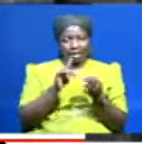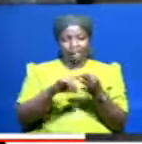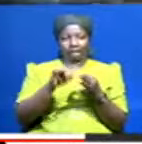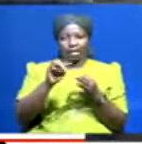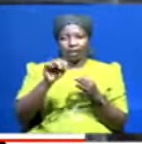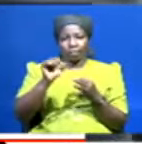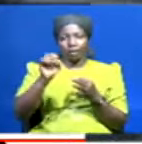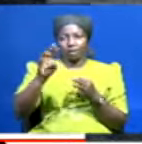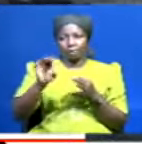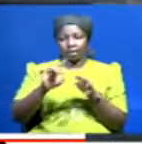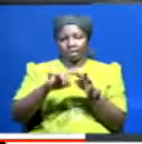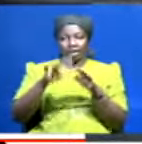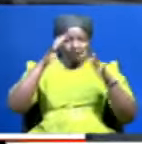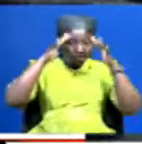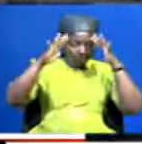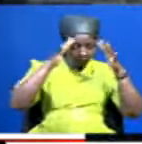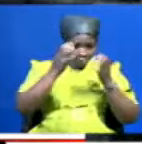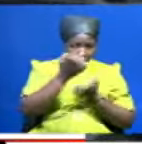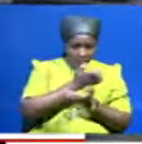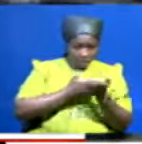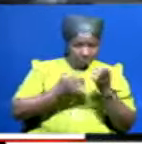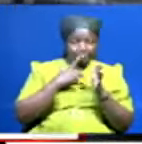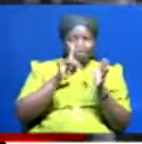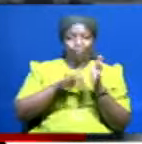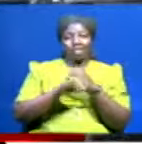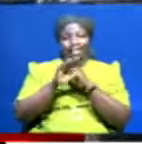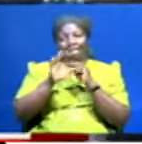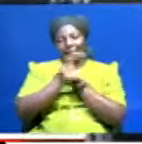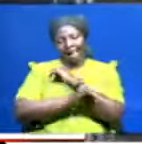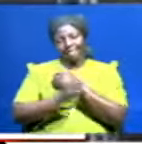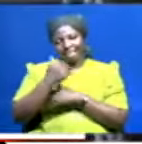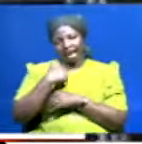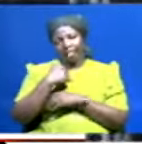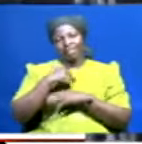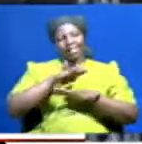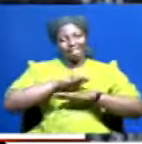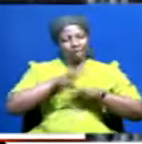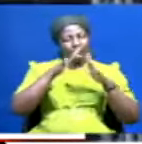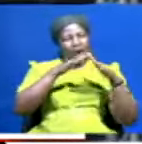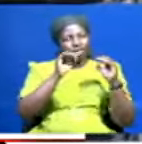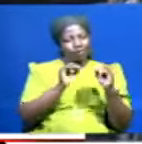He noted that the country was facing a shortage of houses, especially in major cities.